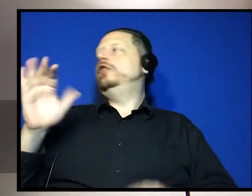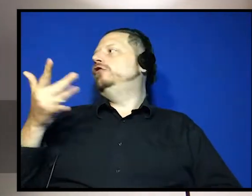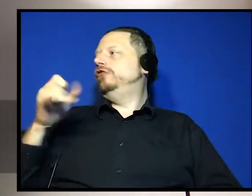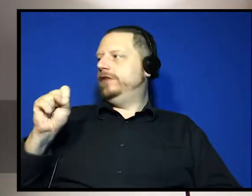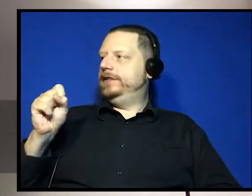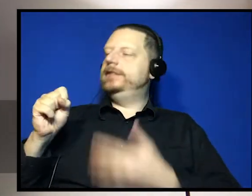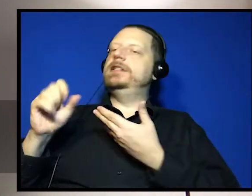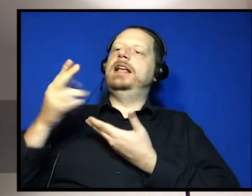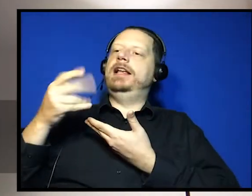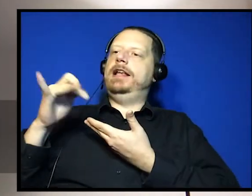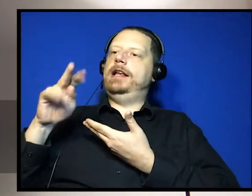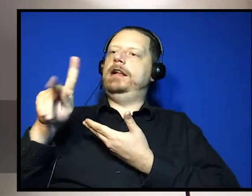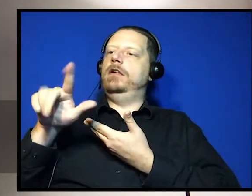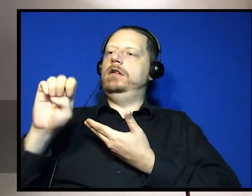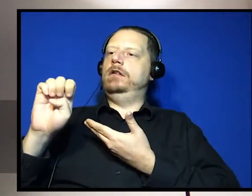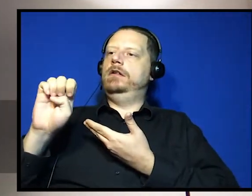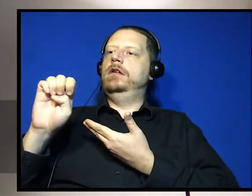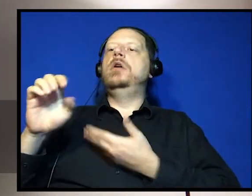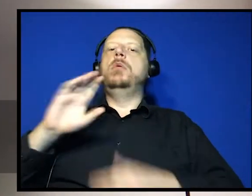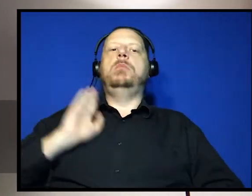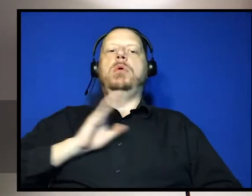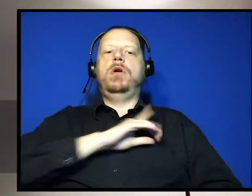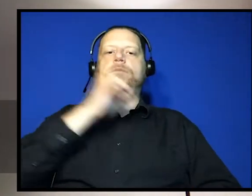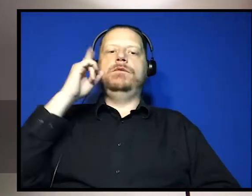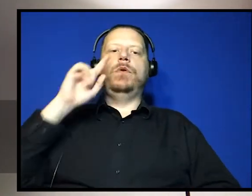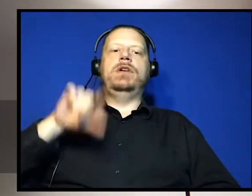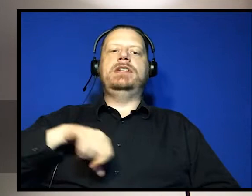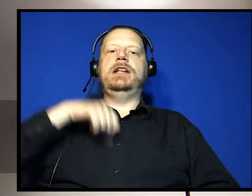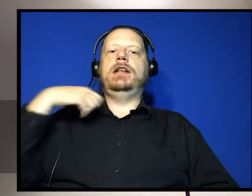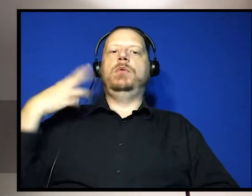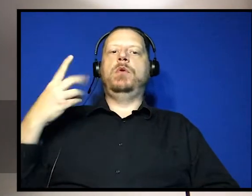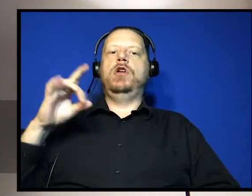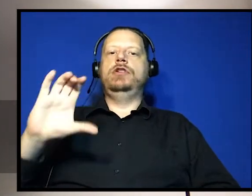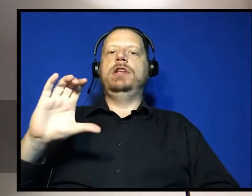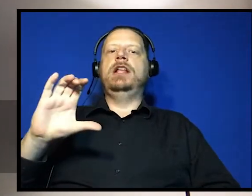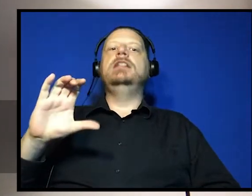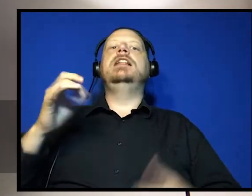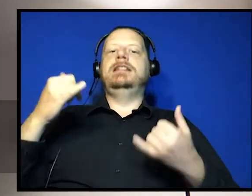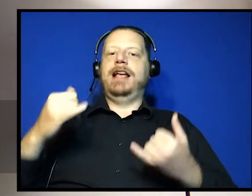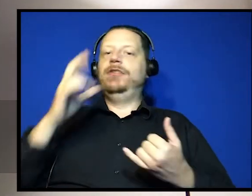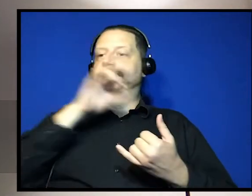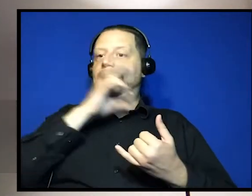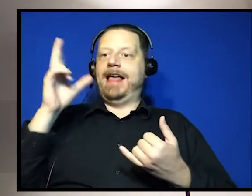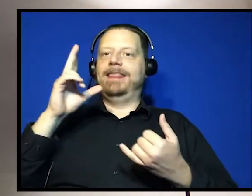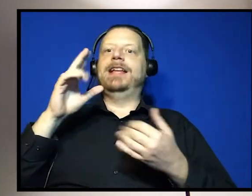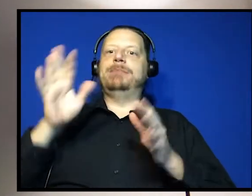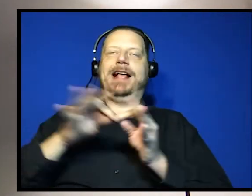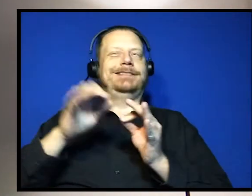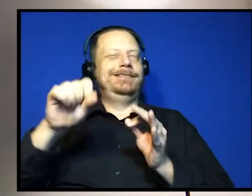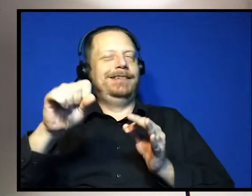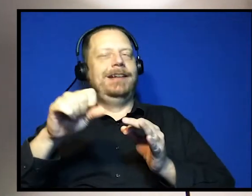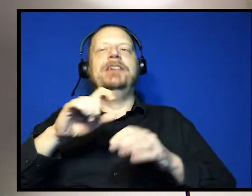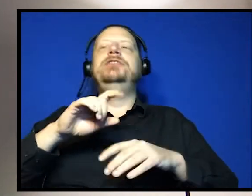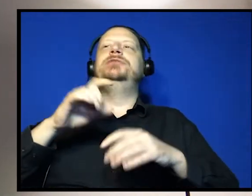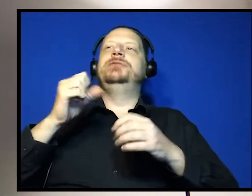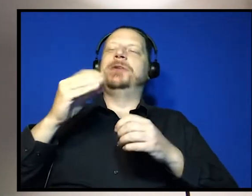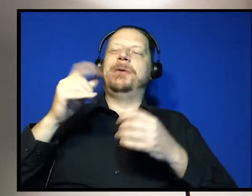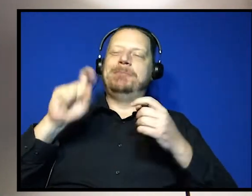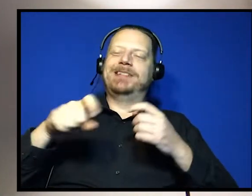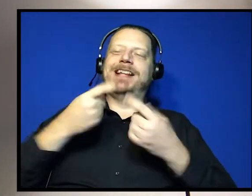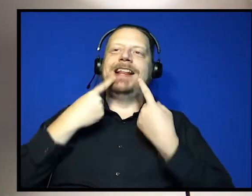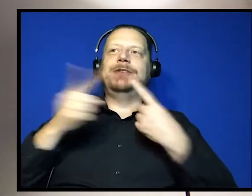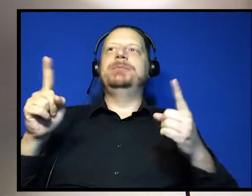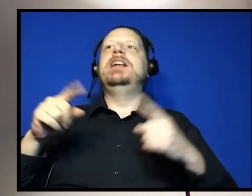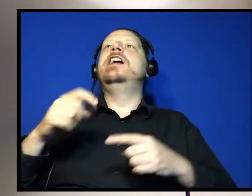Dignity Washington. I did say it's a Catholic Mass, so that means it's time for some announcements. Recently, all Dignity